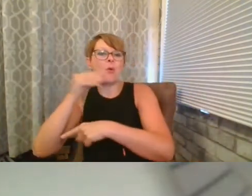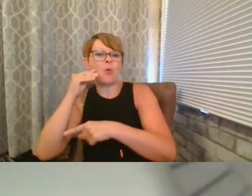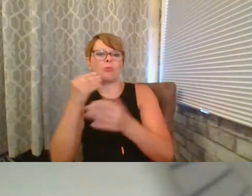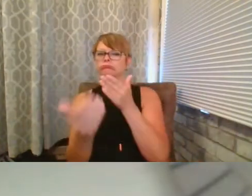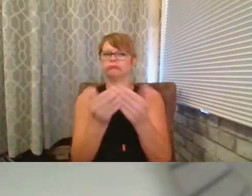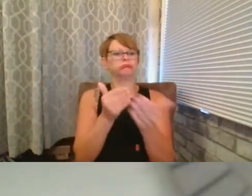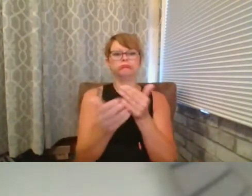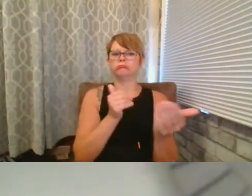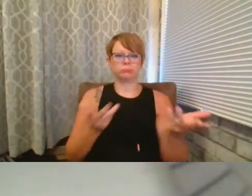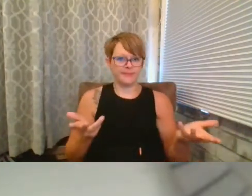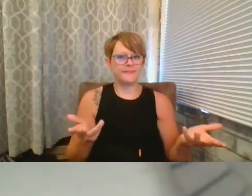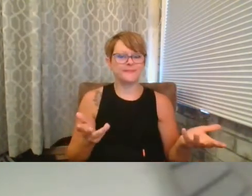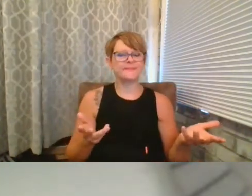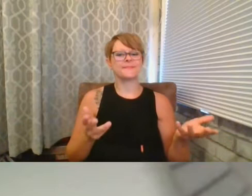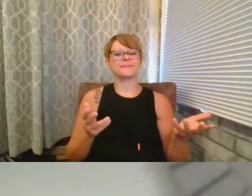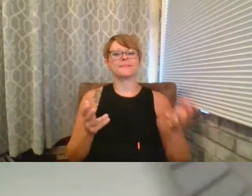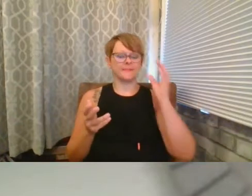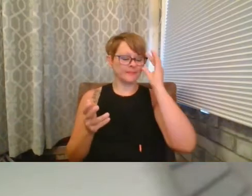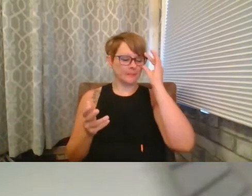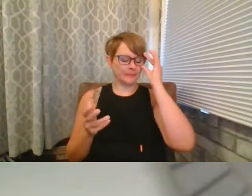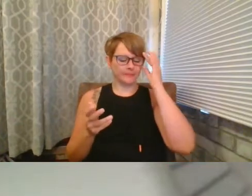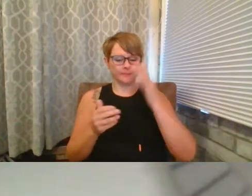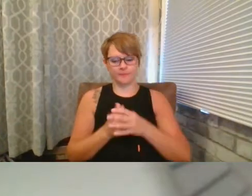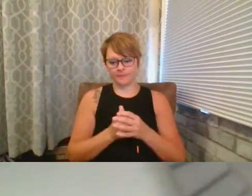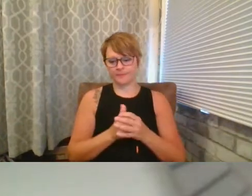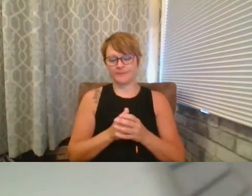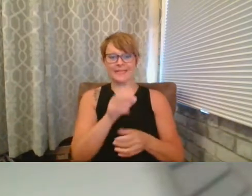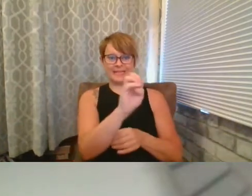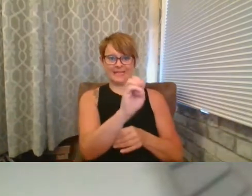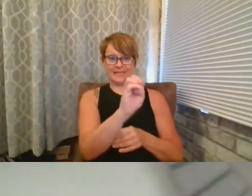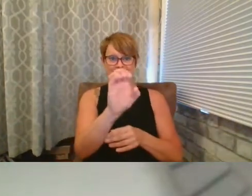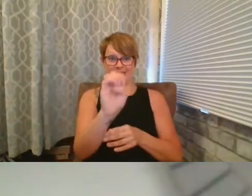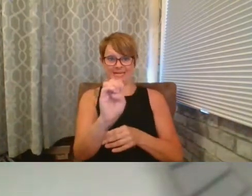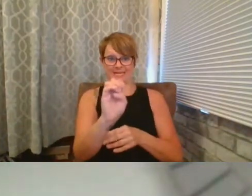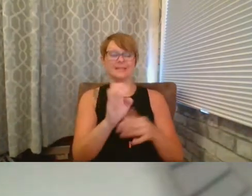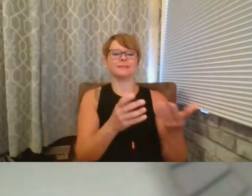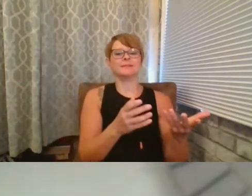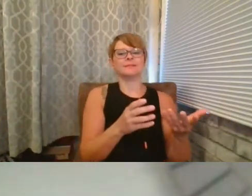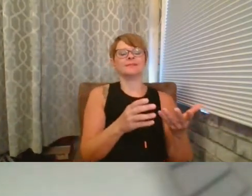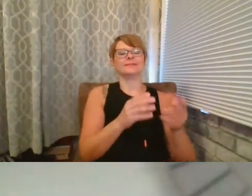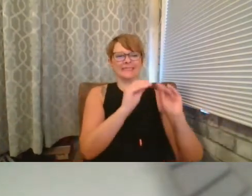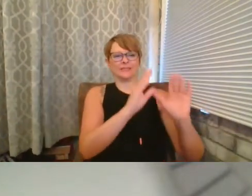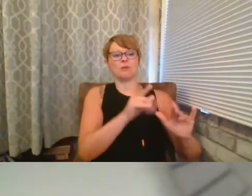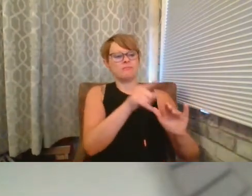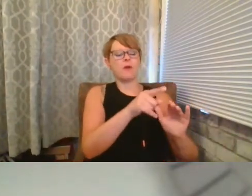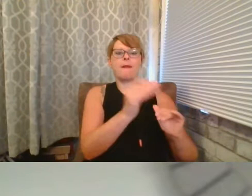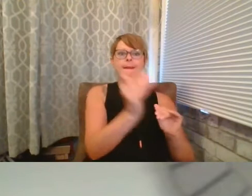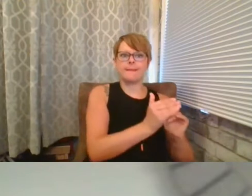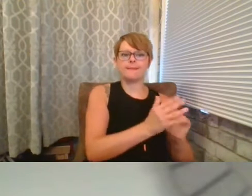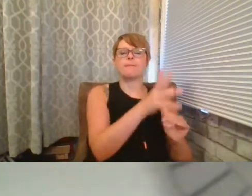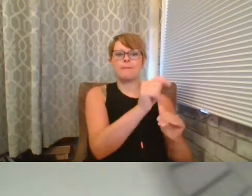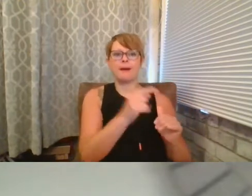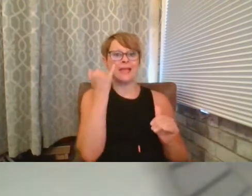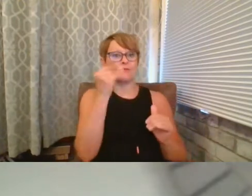the children are more and people ECs are lesser. But if you have created